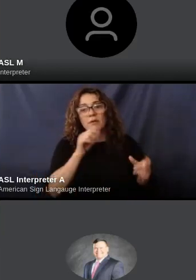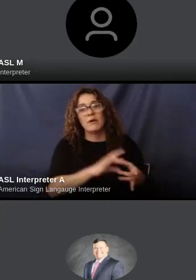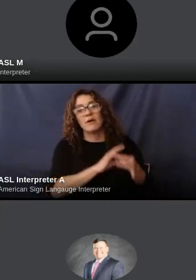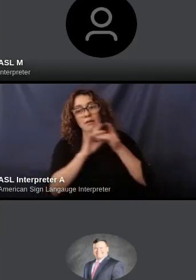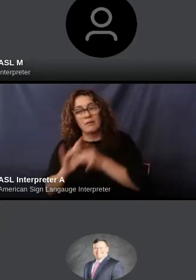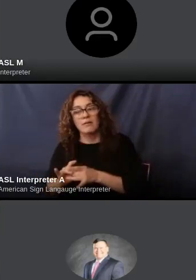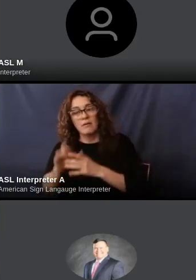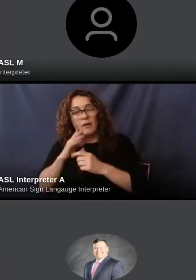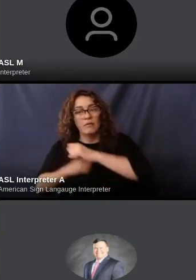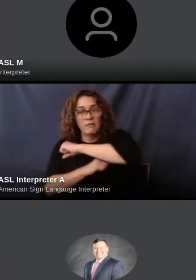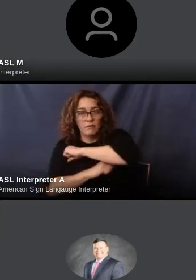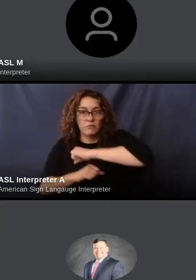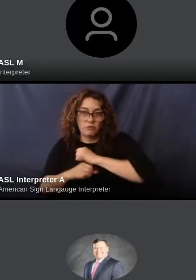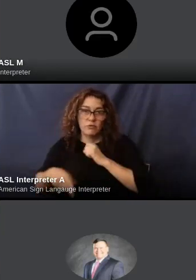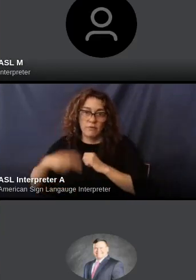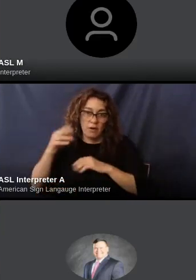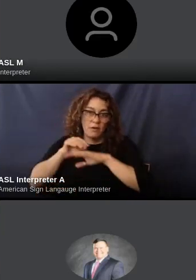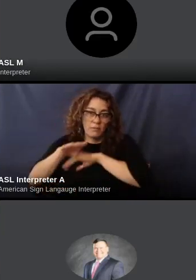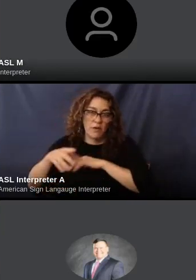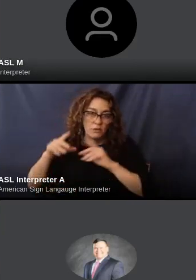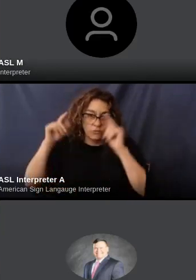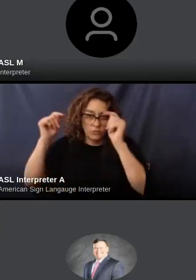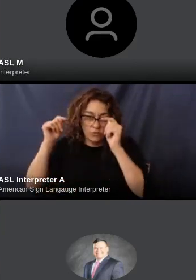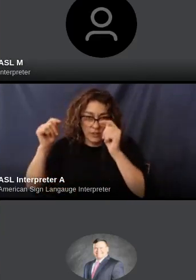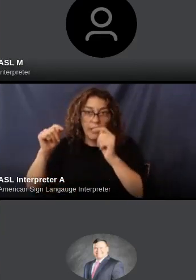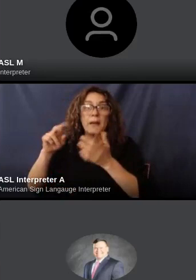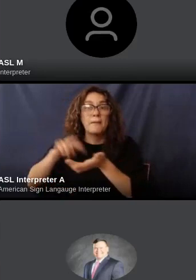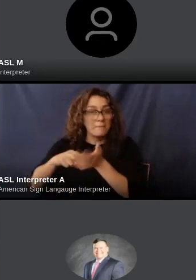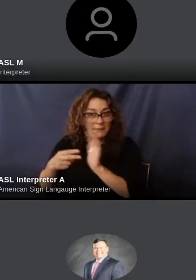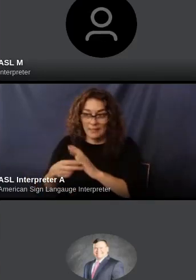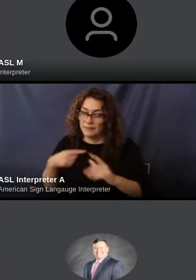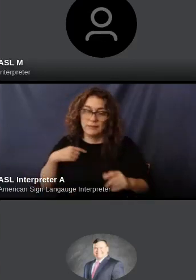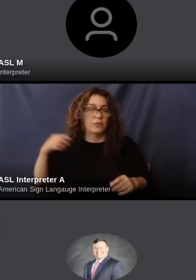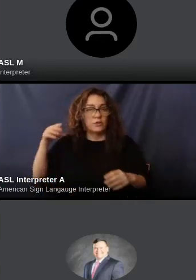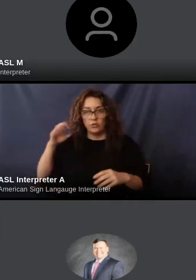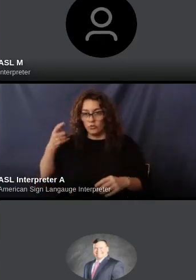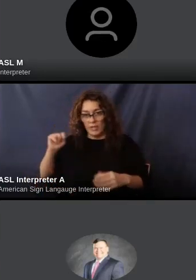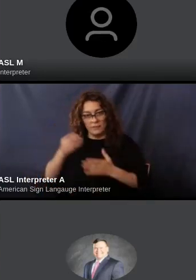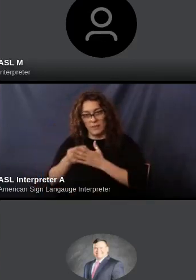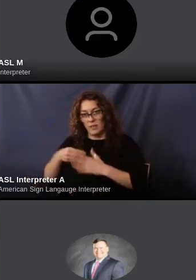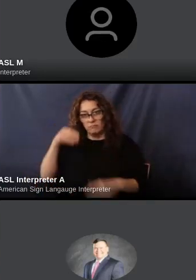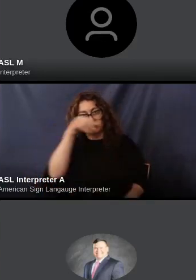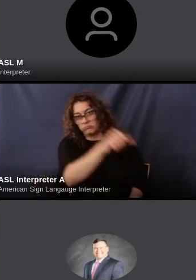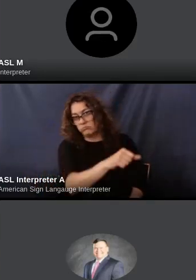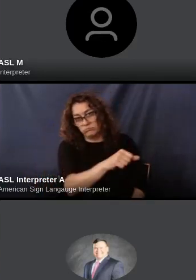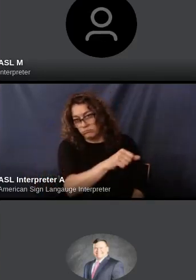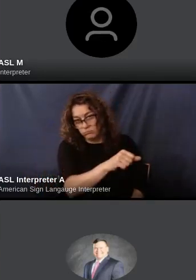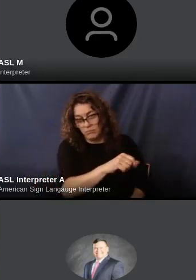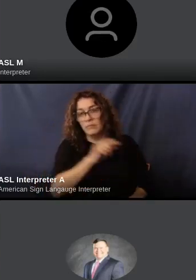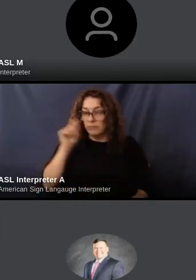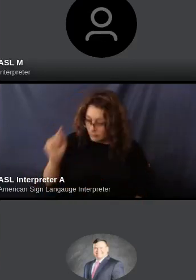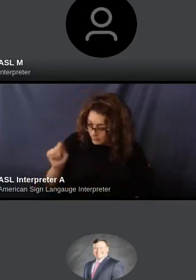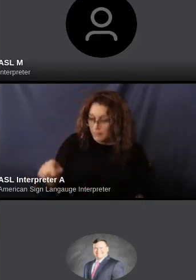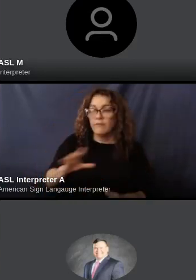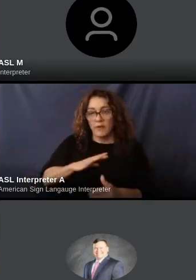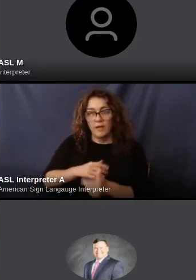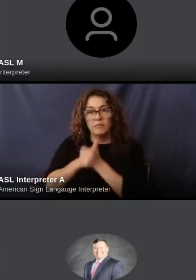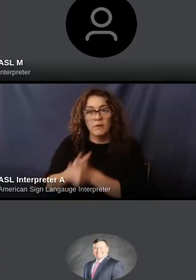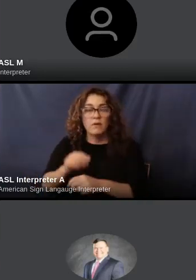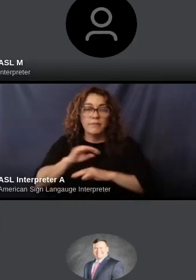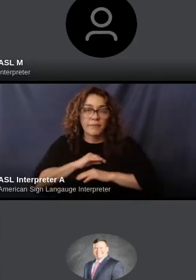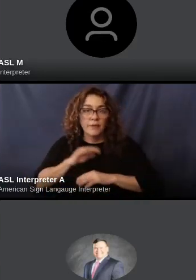of high impact tutoring, which then in turn encompasses credit recovery and 4545 and bilingual ed